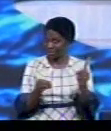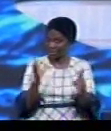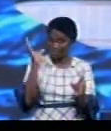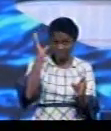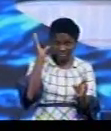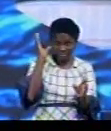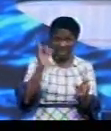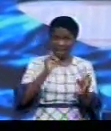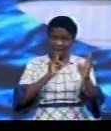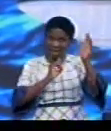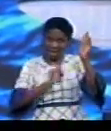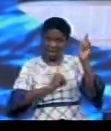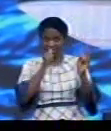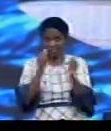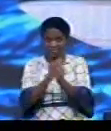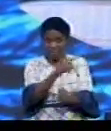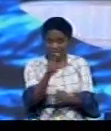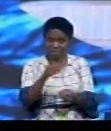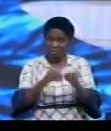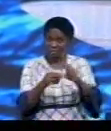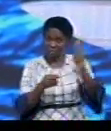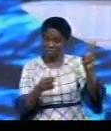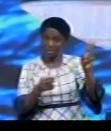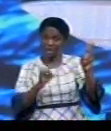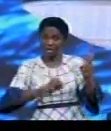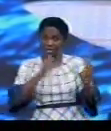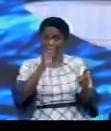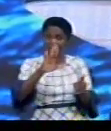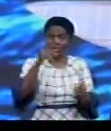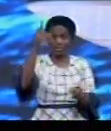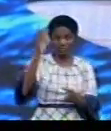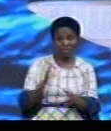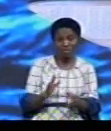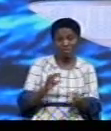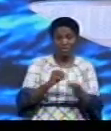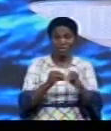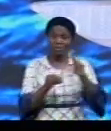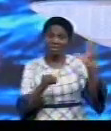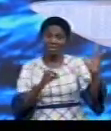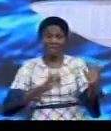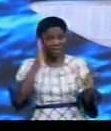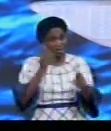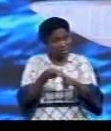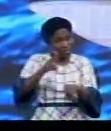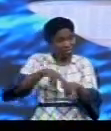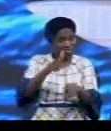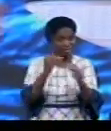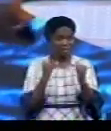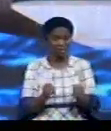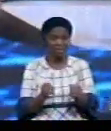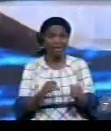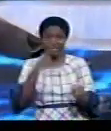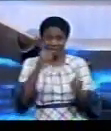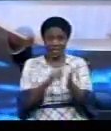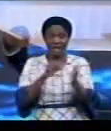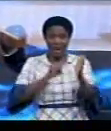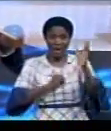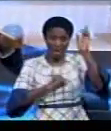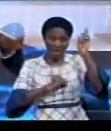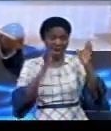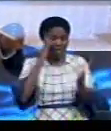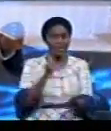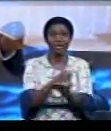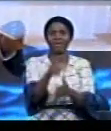Number two, I am thy God. Number three, I will strengthen you. Number five, I will help you. It says now,